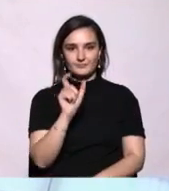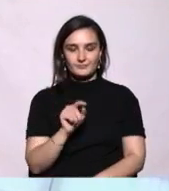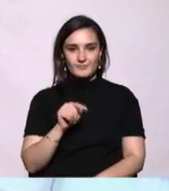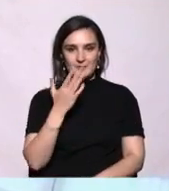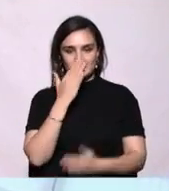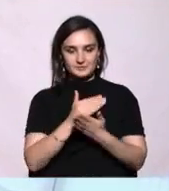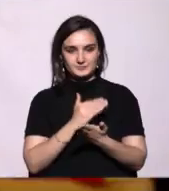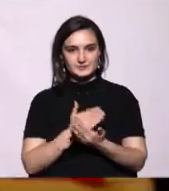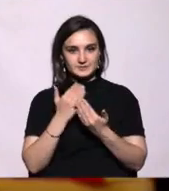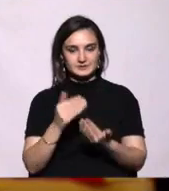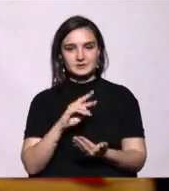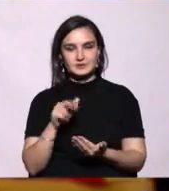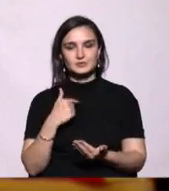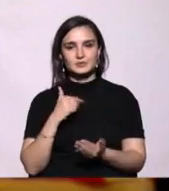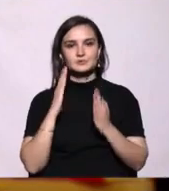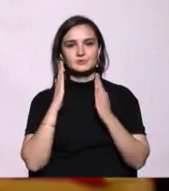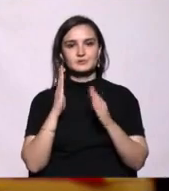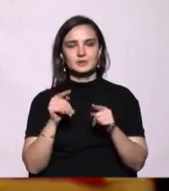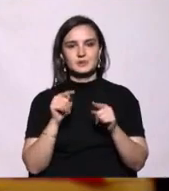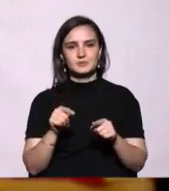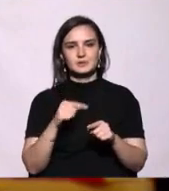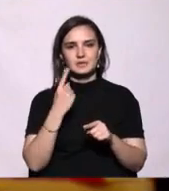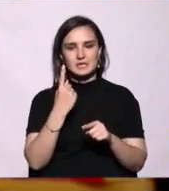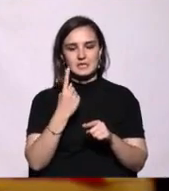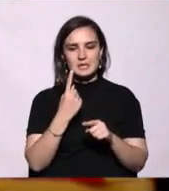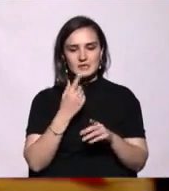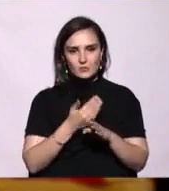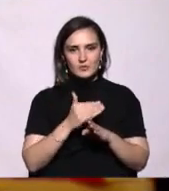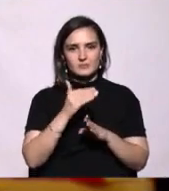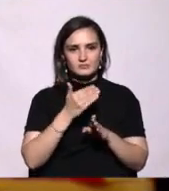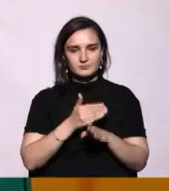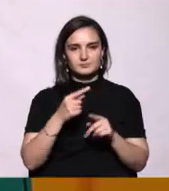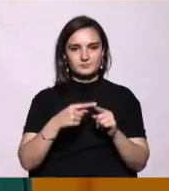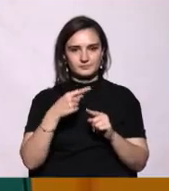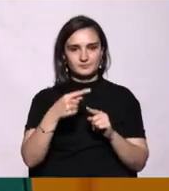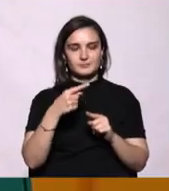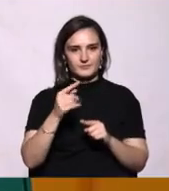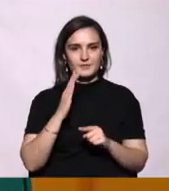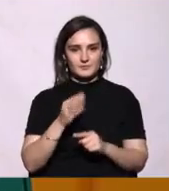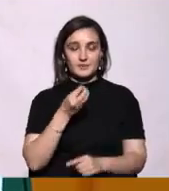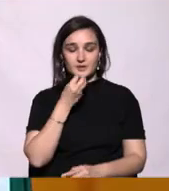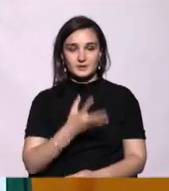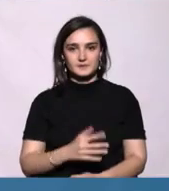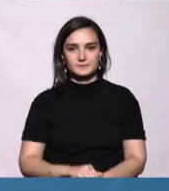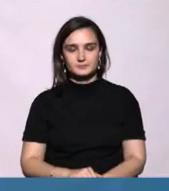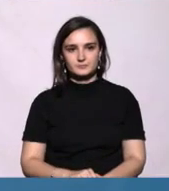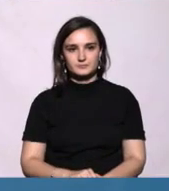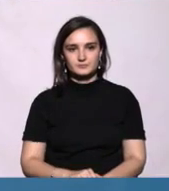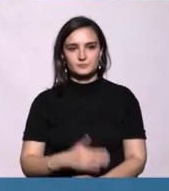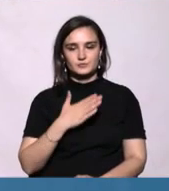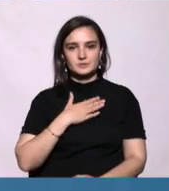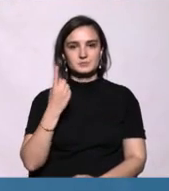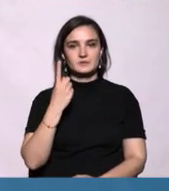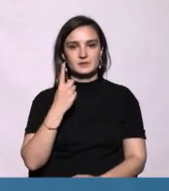this lesson, and we will go through them one by one a little later on. Okay. So, our